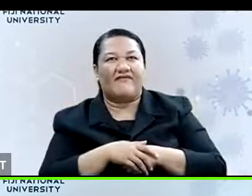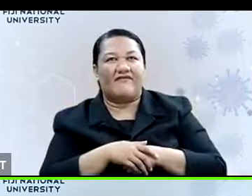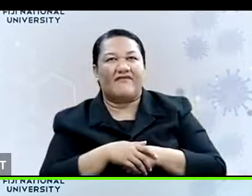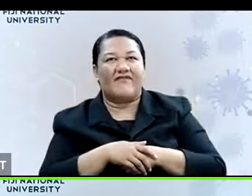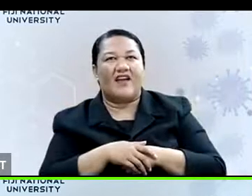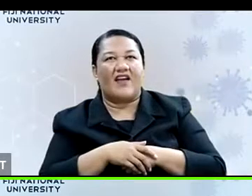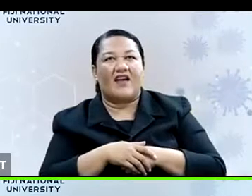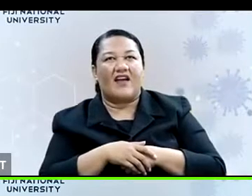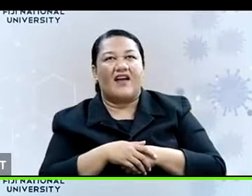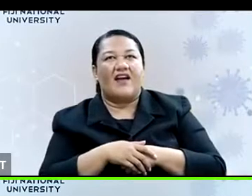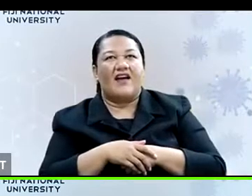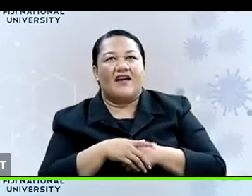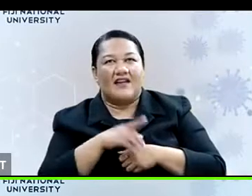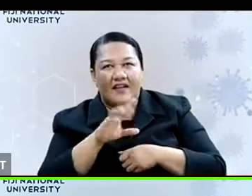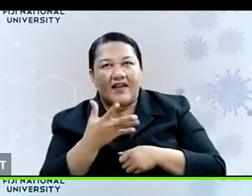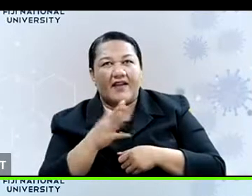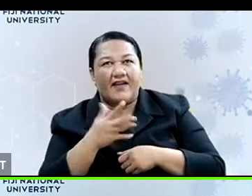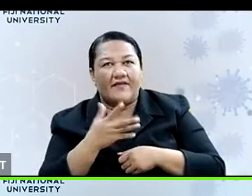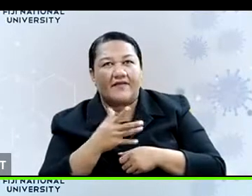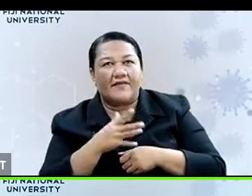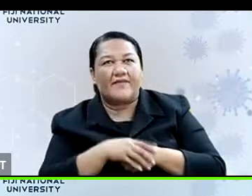inflammatory mediators released to